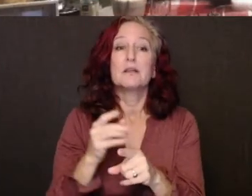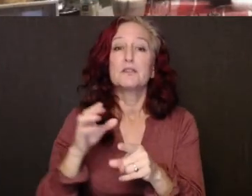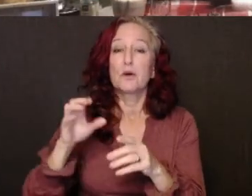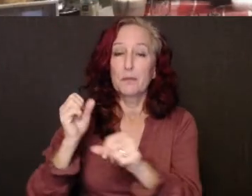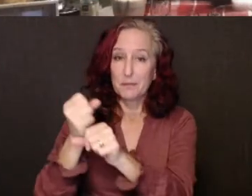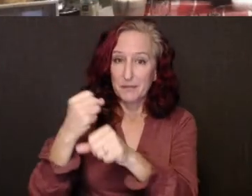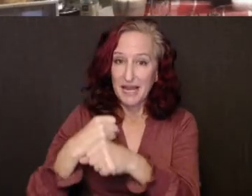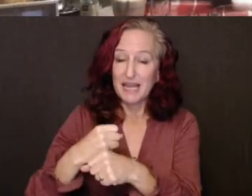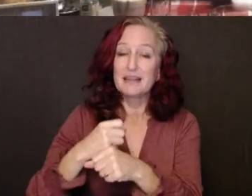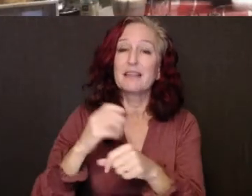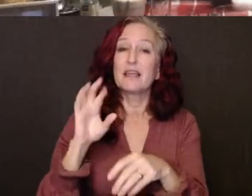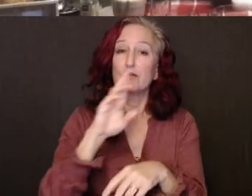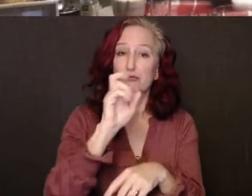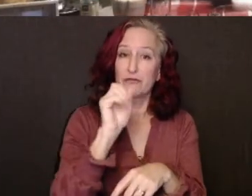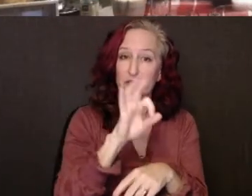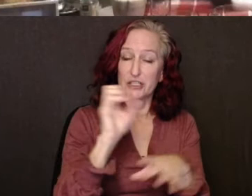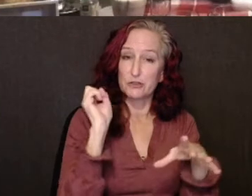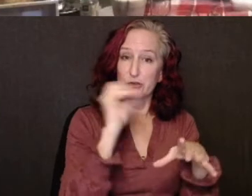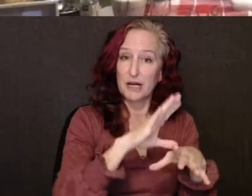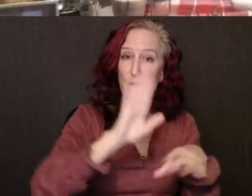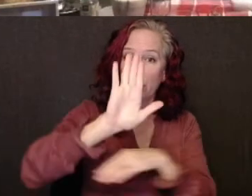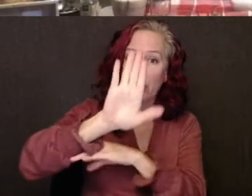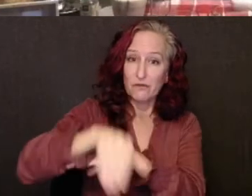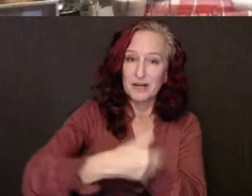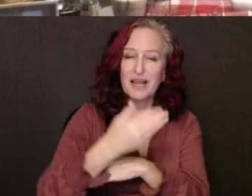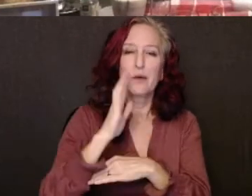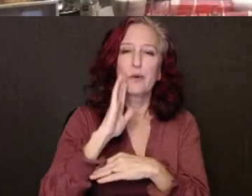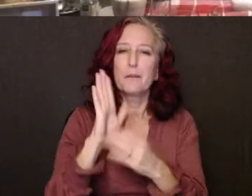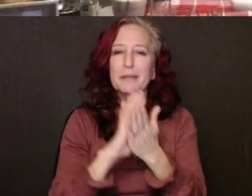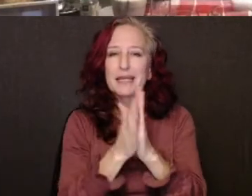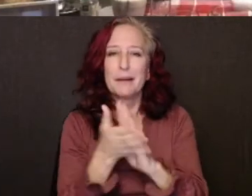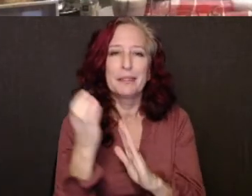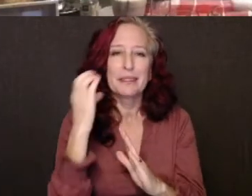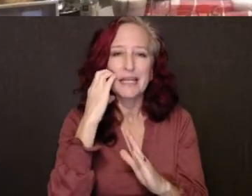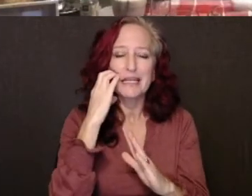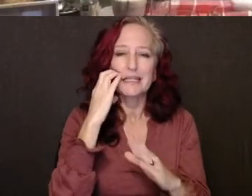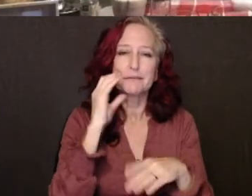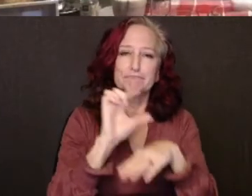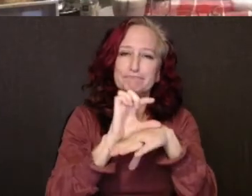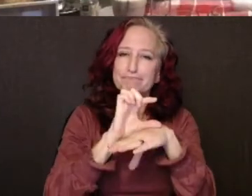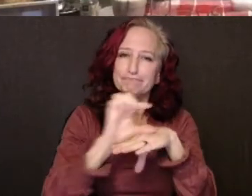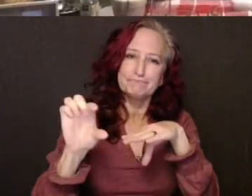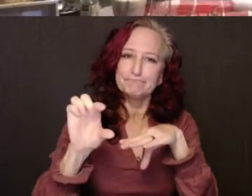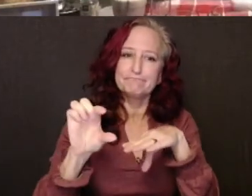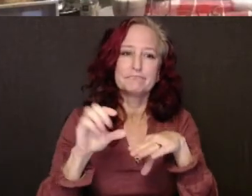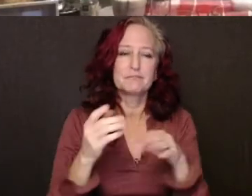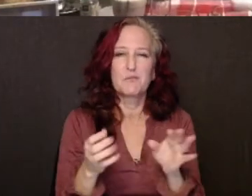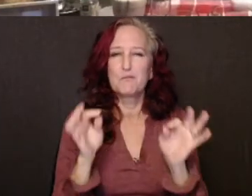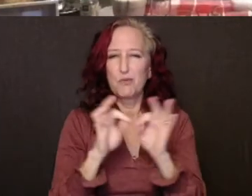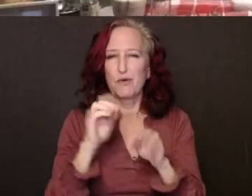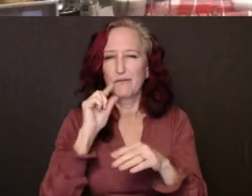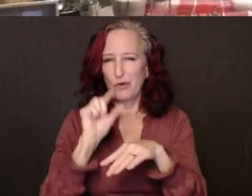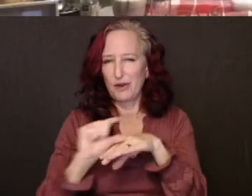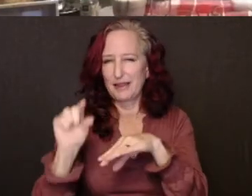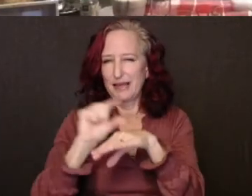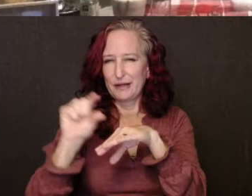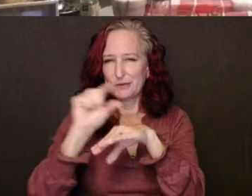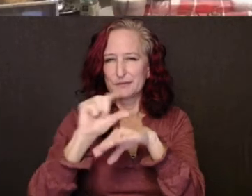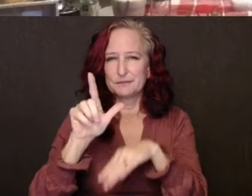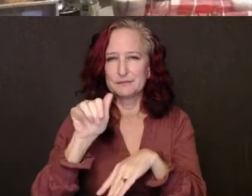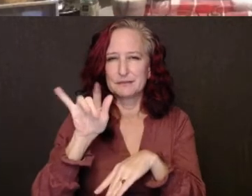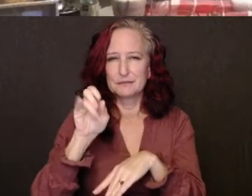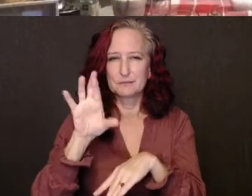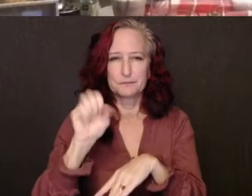that you would want to pre-prep, because as soon as you make it, it's pretty liquidy. It's not really friendly